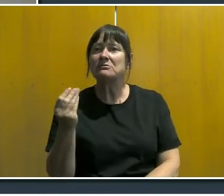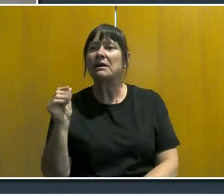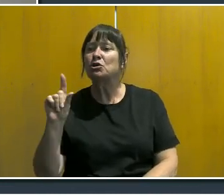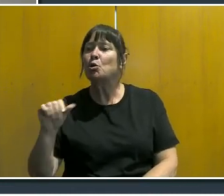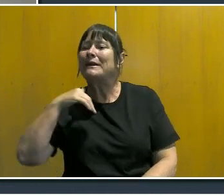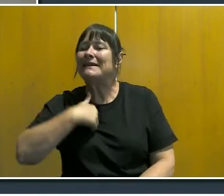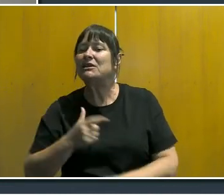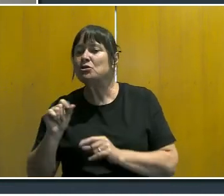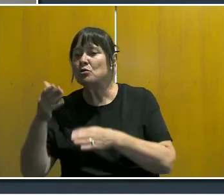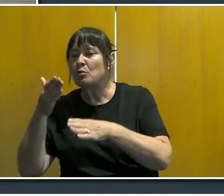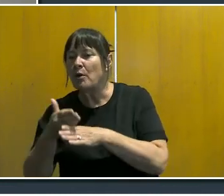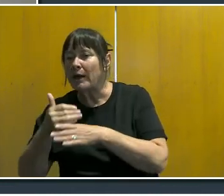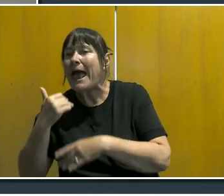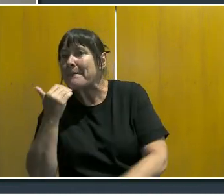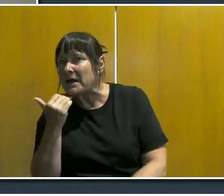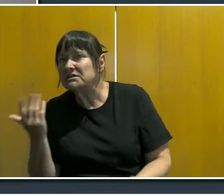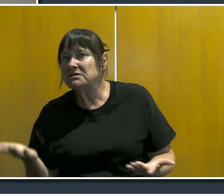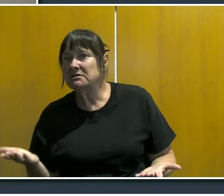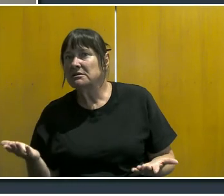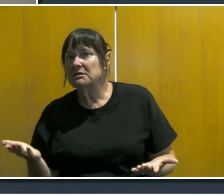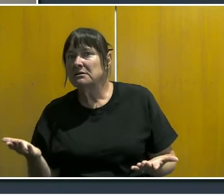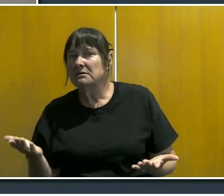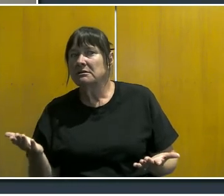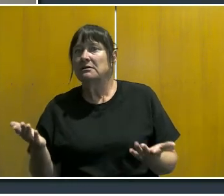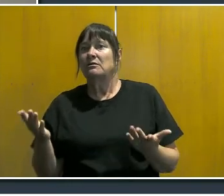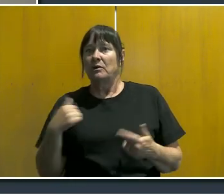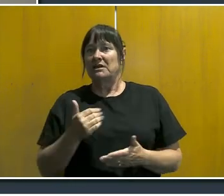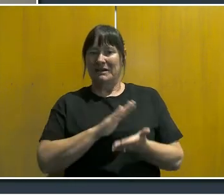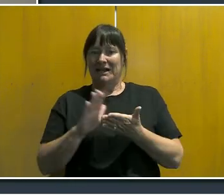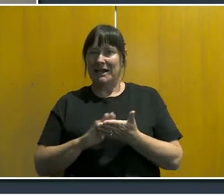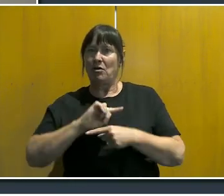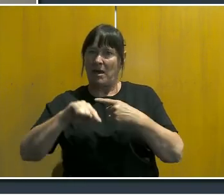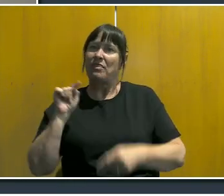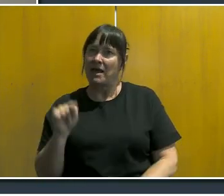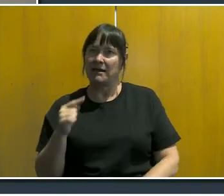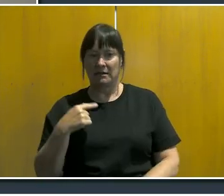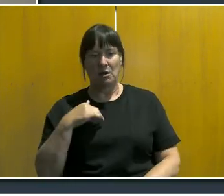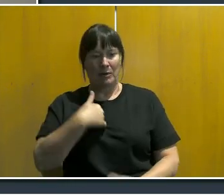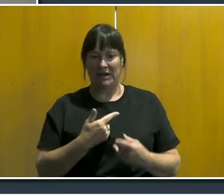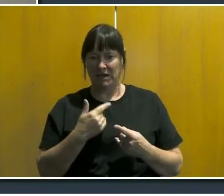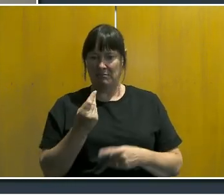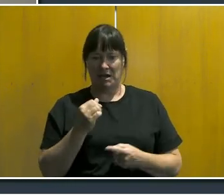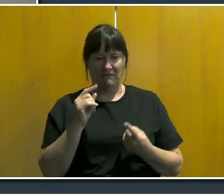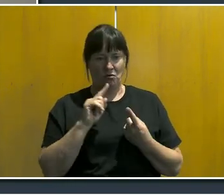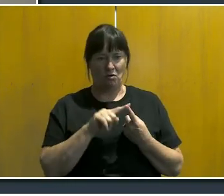done. And if it's more, then so be it. But let's share that burden and come out with a better city. But if we can't, then